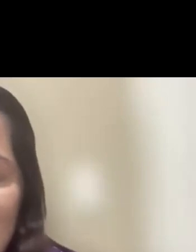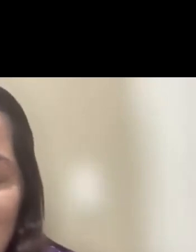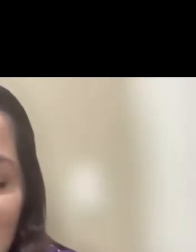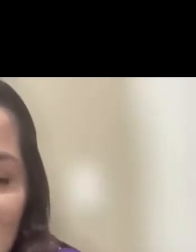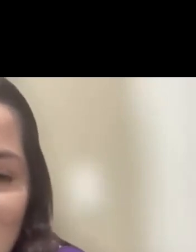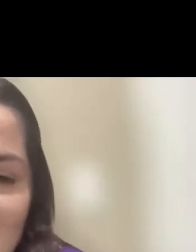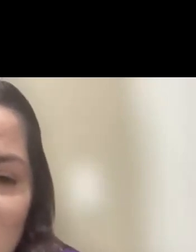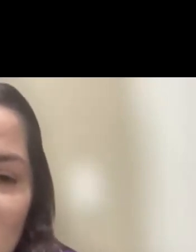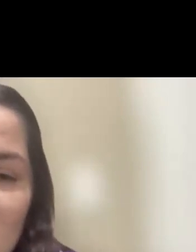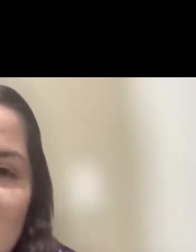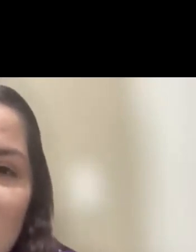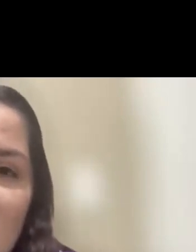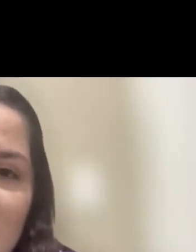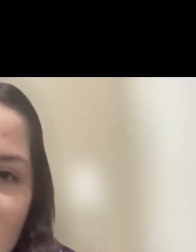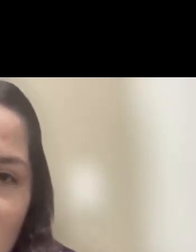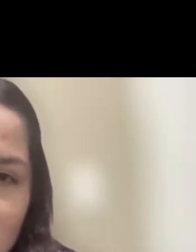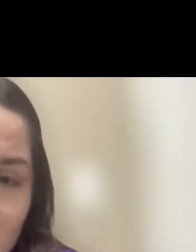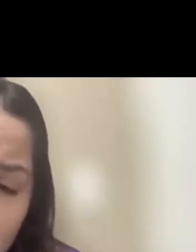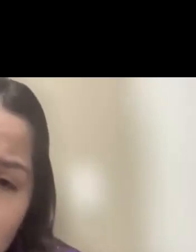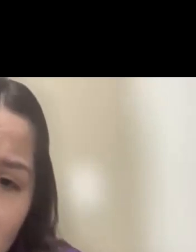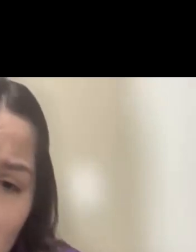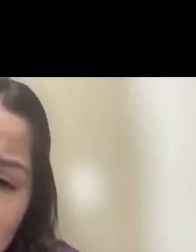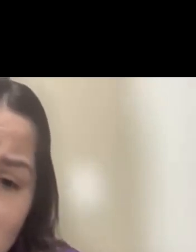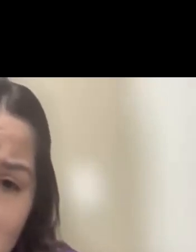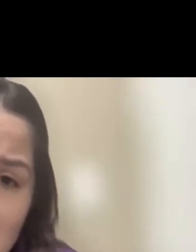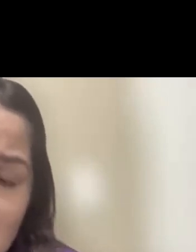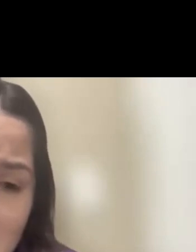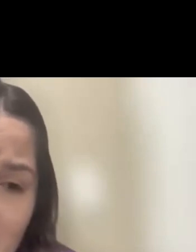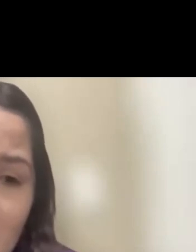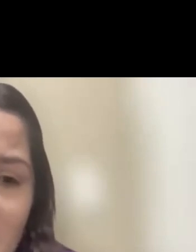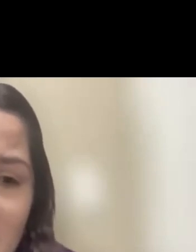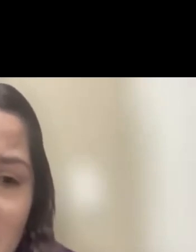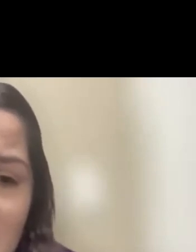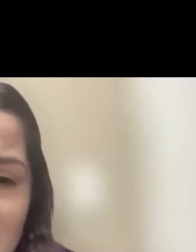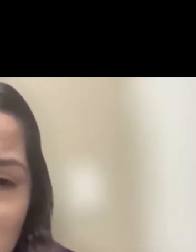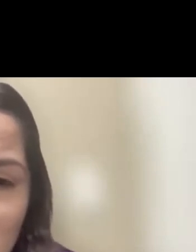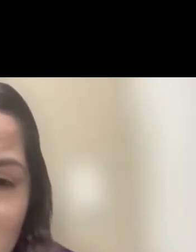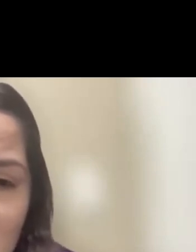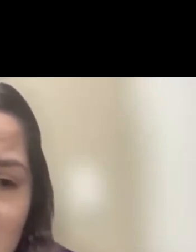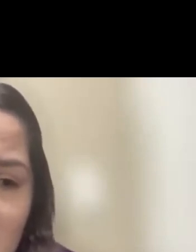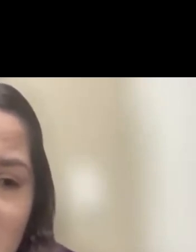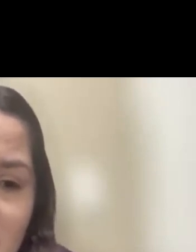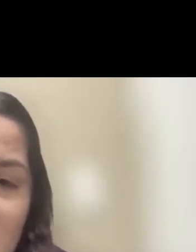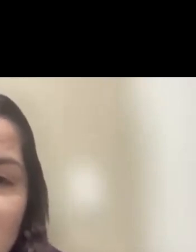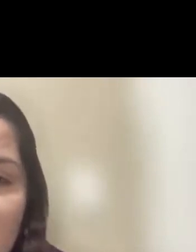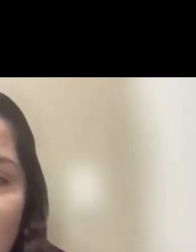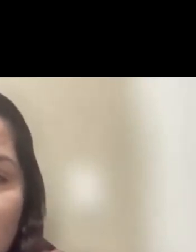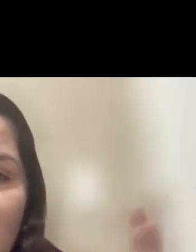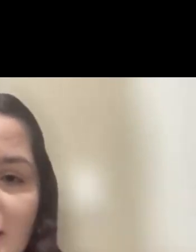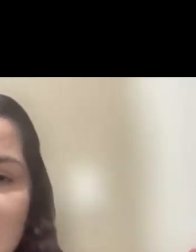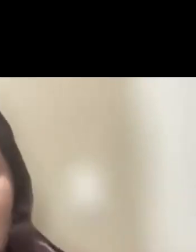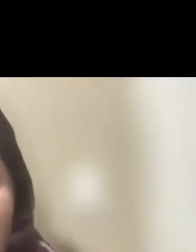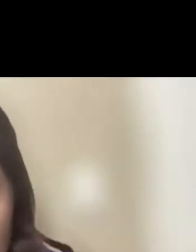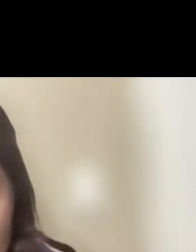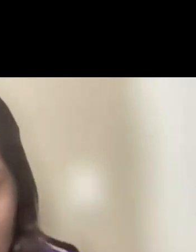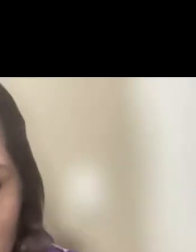confused. And they told me the reason was because he couldn't stay still, and they asked him multiple times, and he was getting frustrated